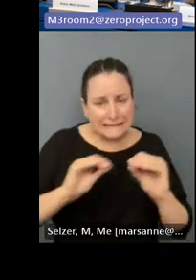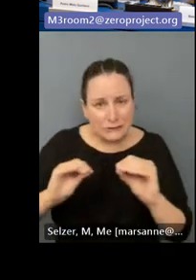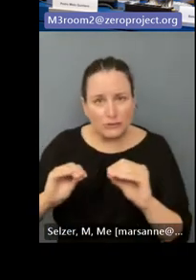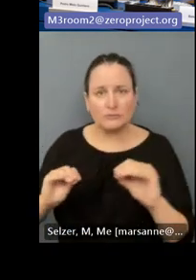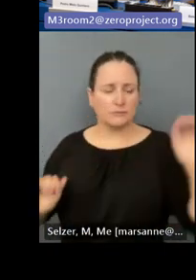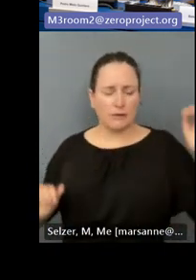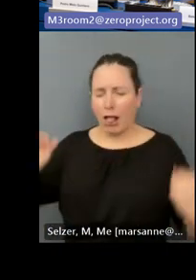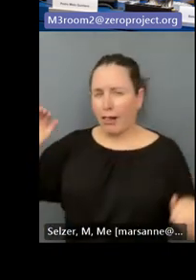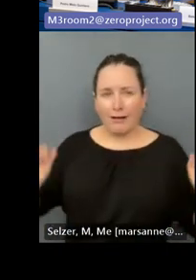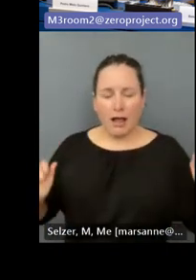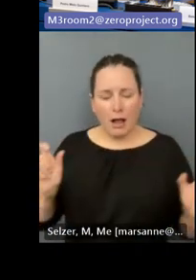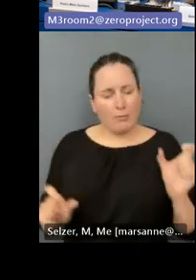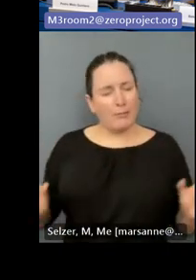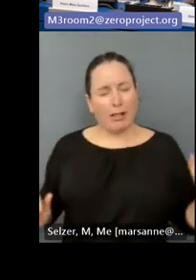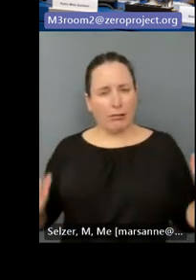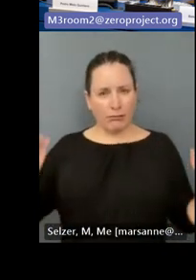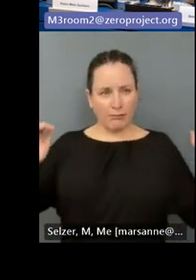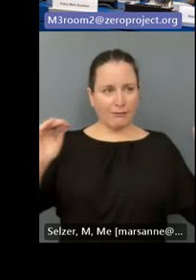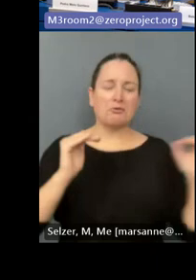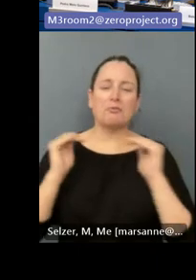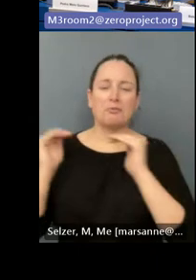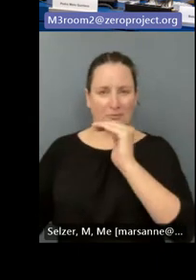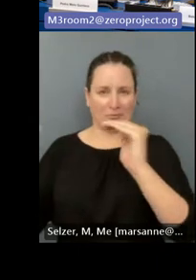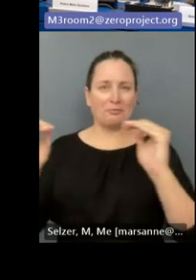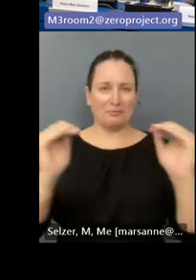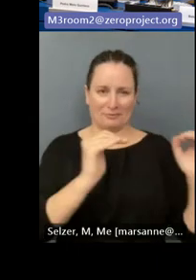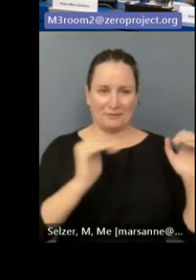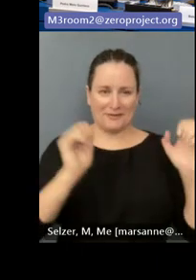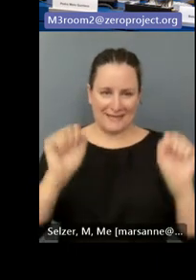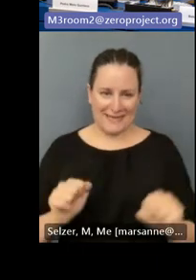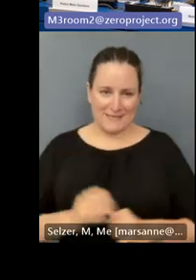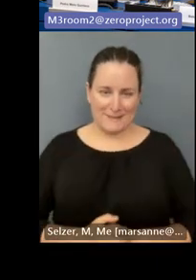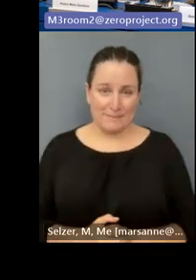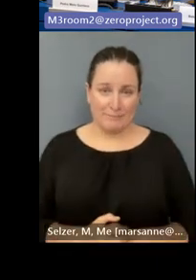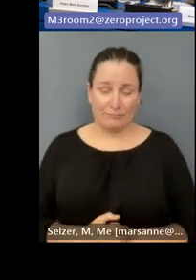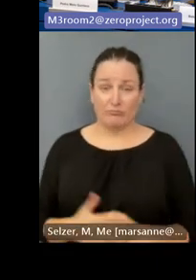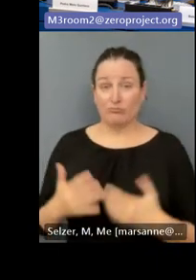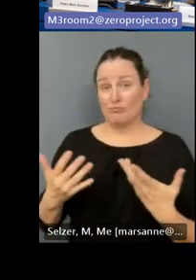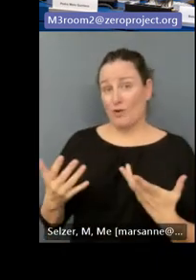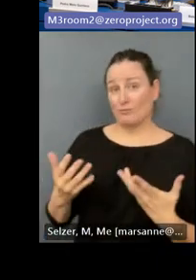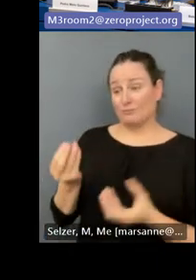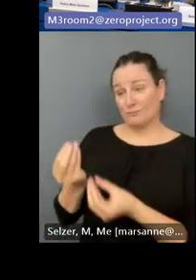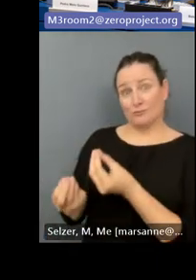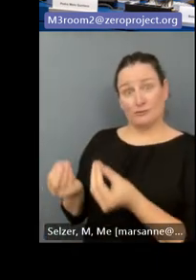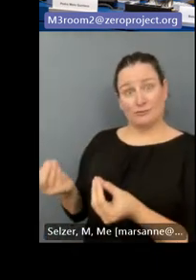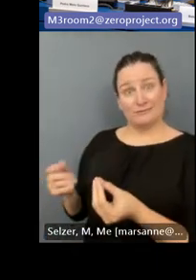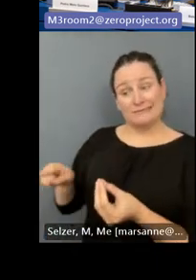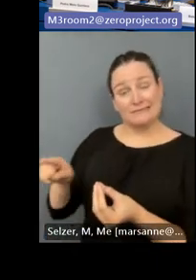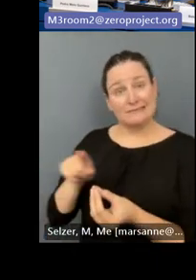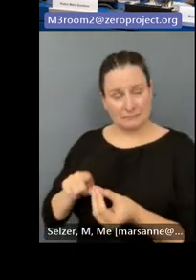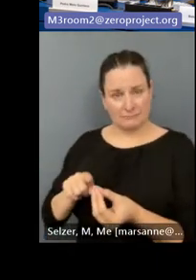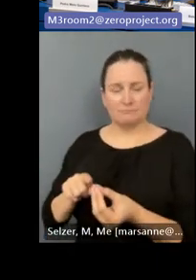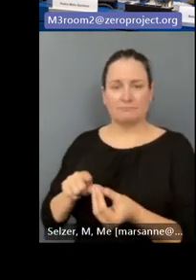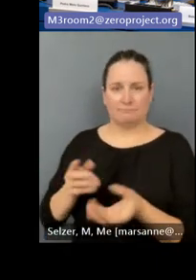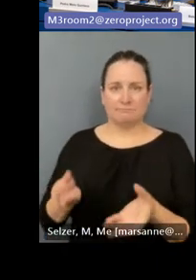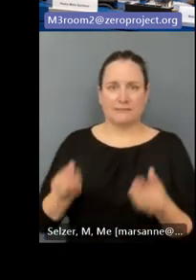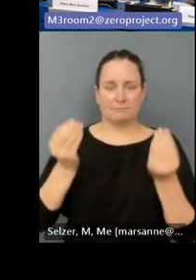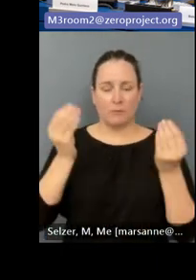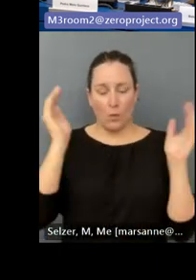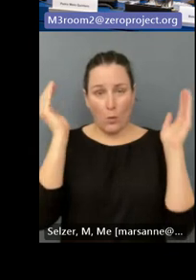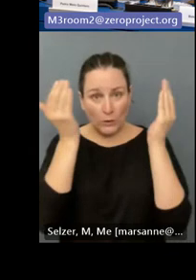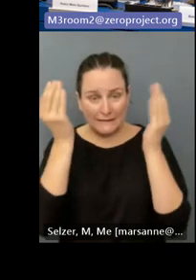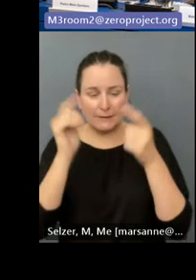groups: children and young people diagnosed with Asperger, those who face the challenge of autism,